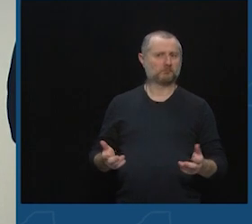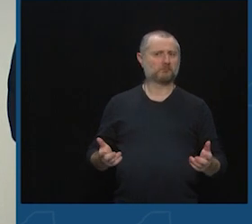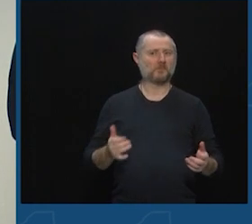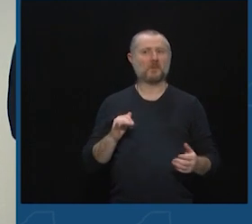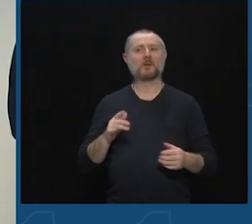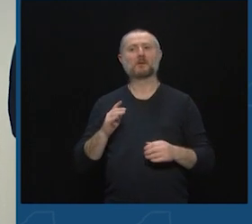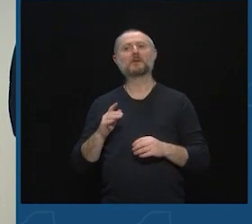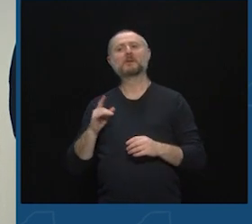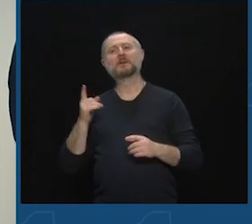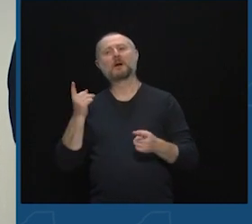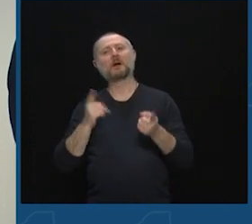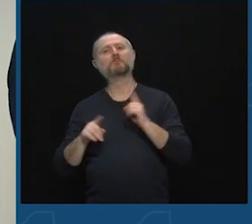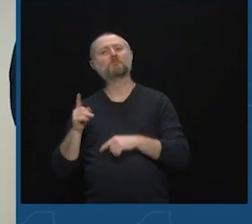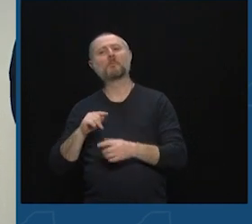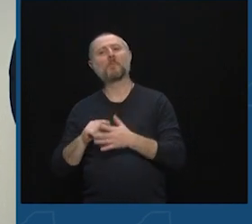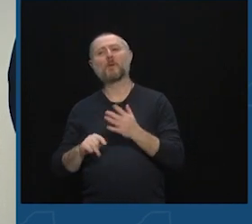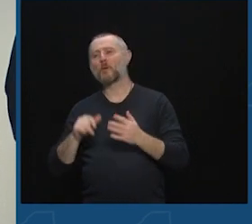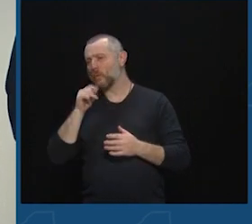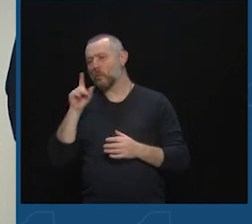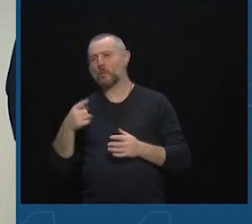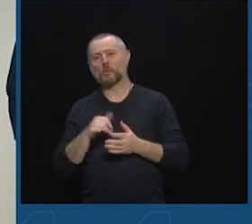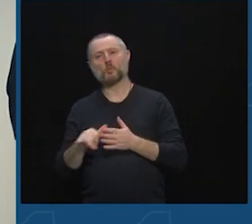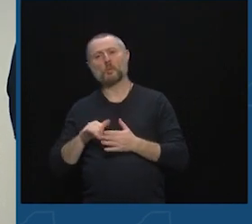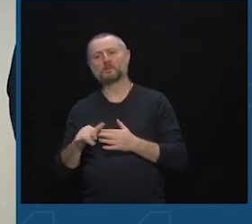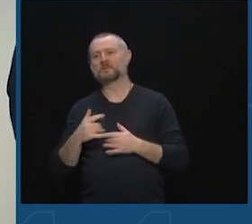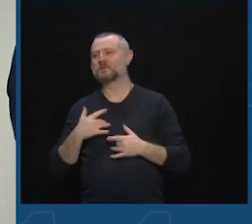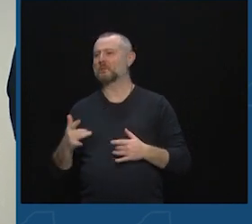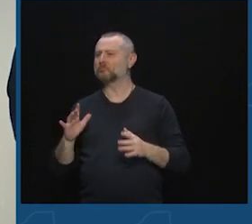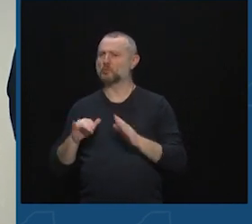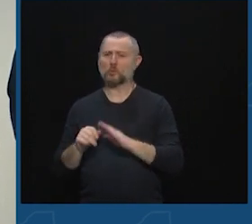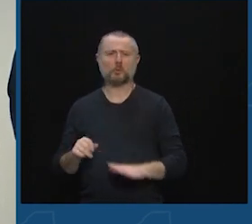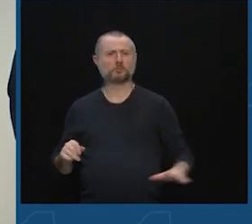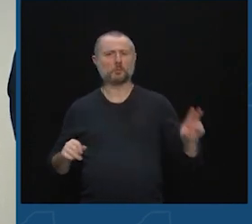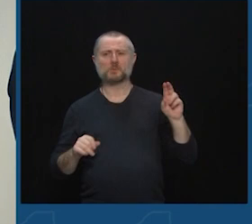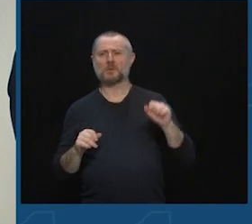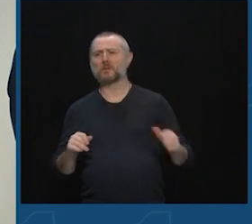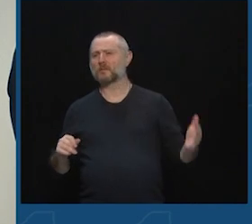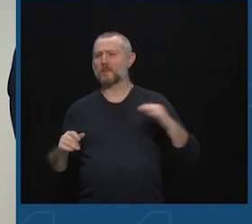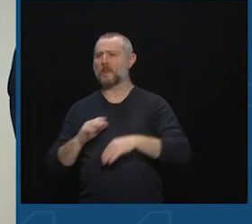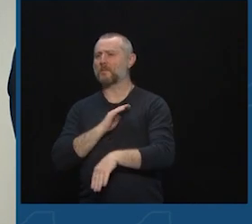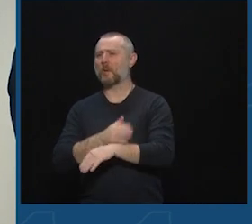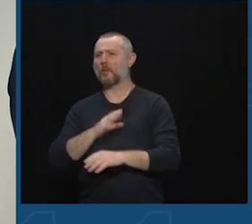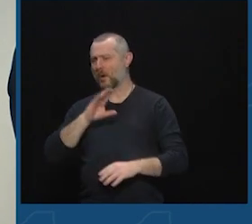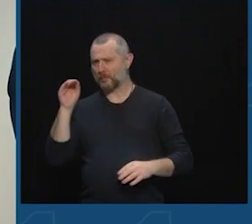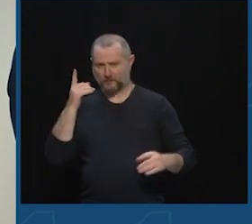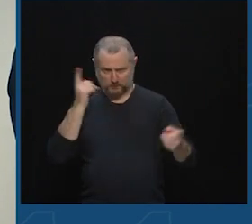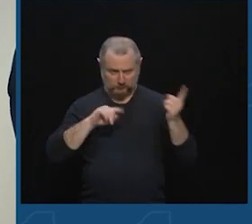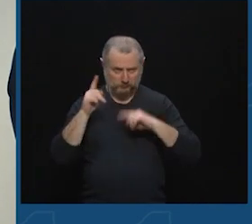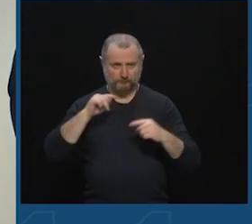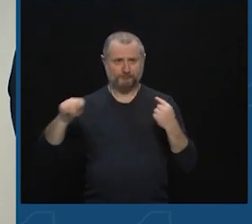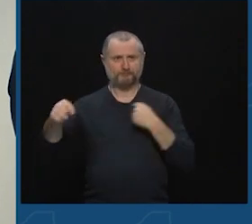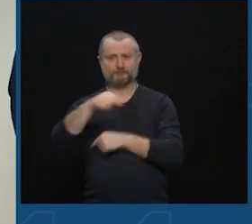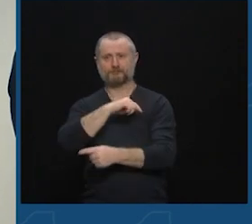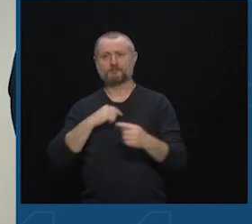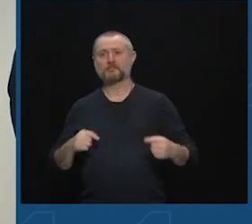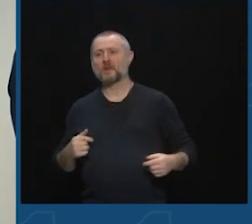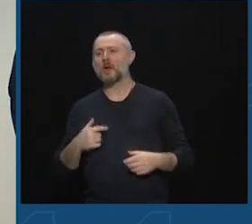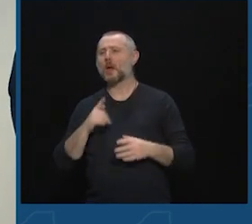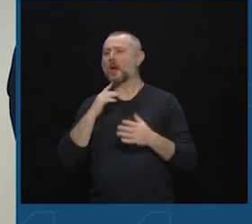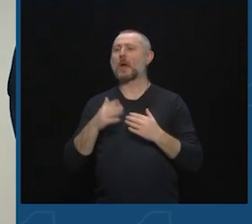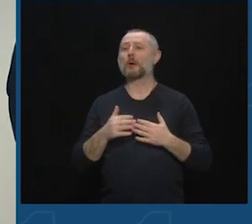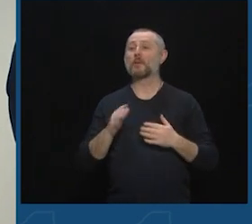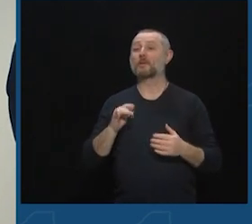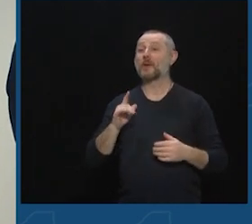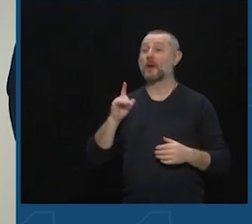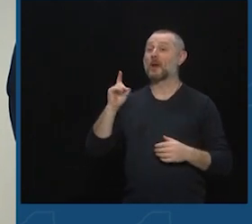utility companies, not just in New York, but all across the country. So I would say that they've been very responsive. Again, we'll analyze this when we're out of this event.